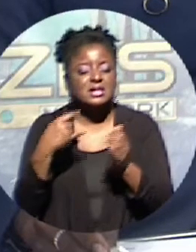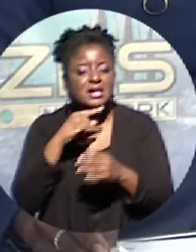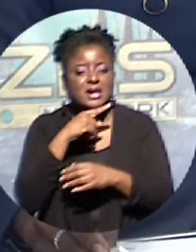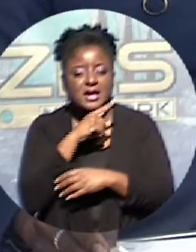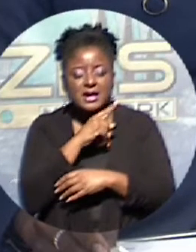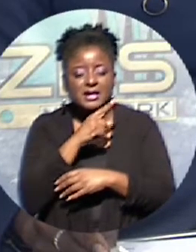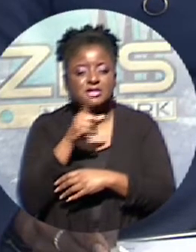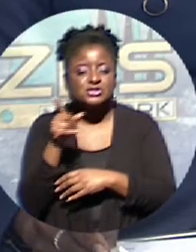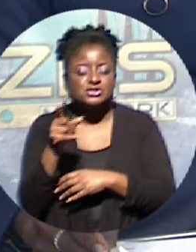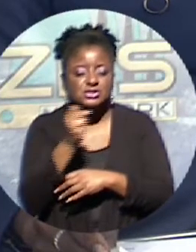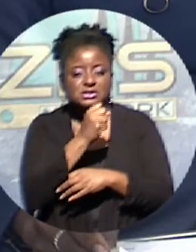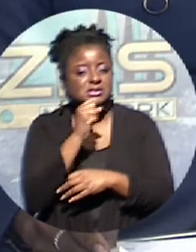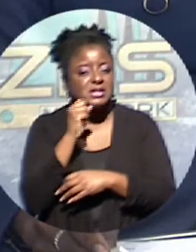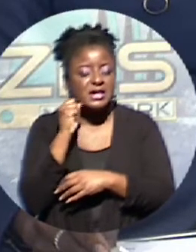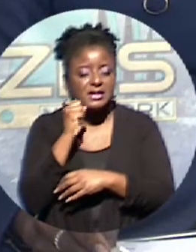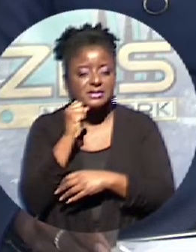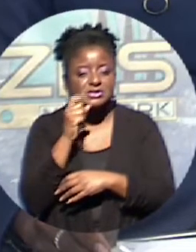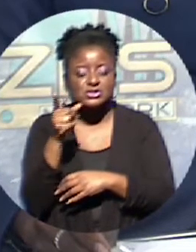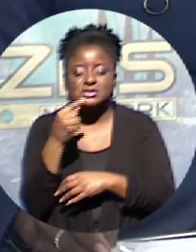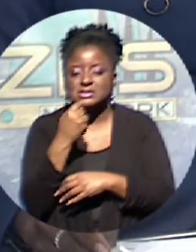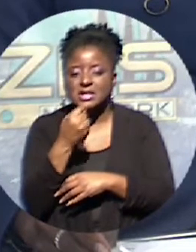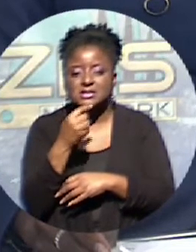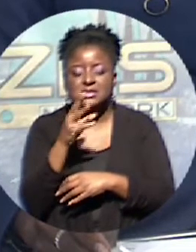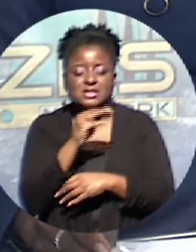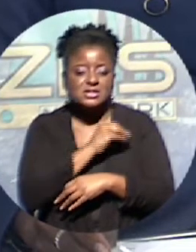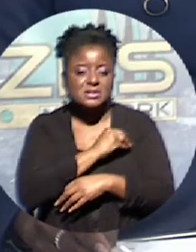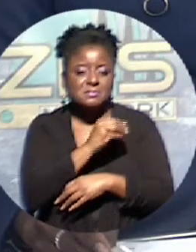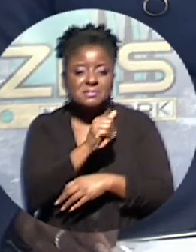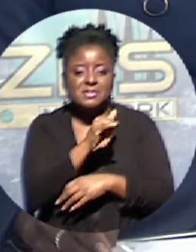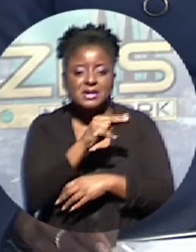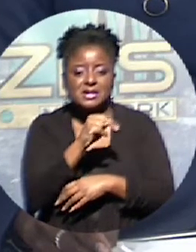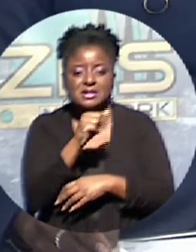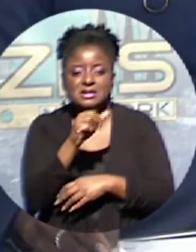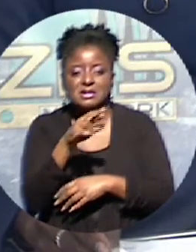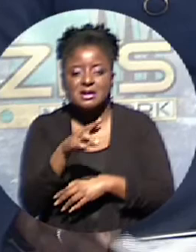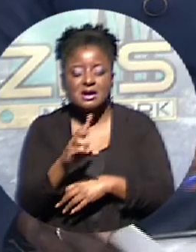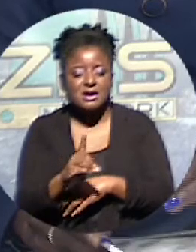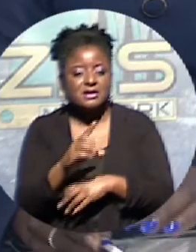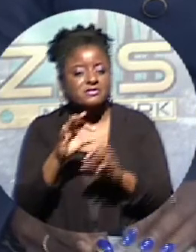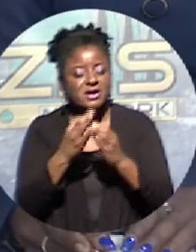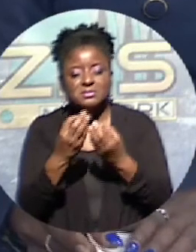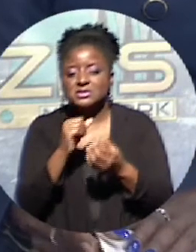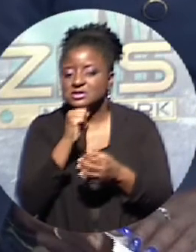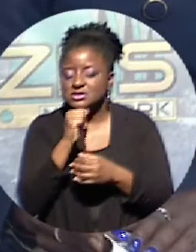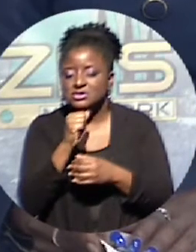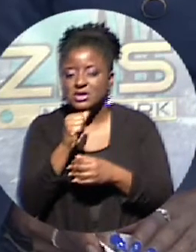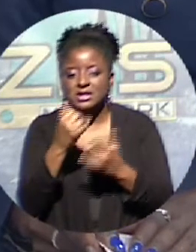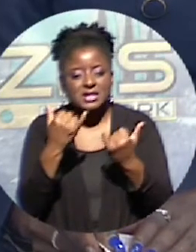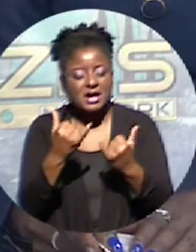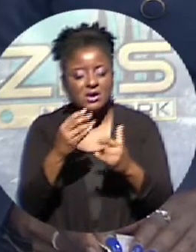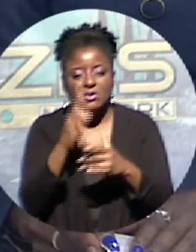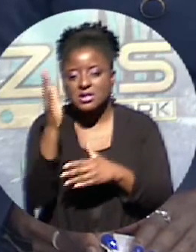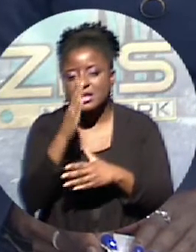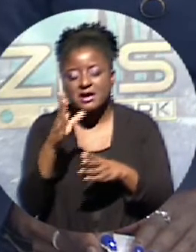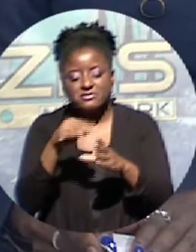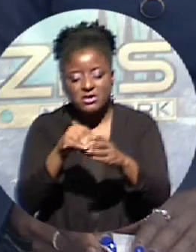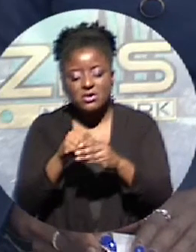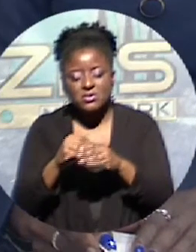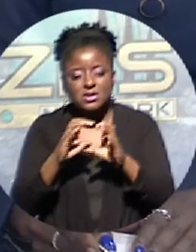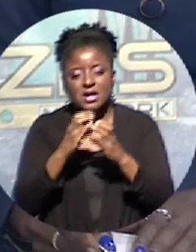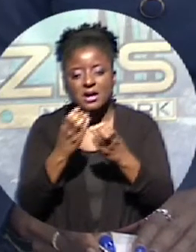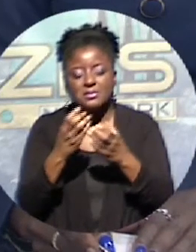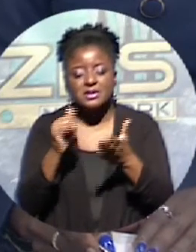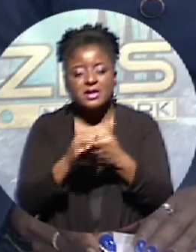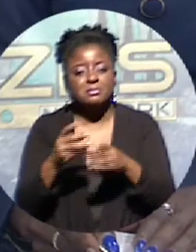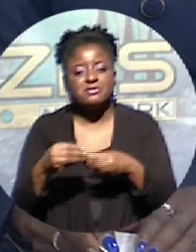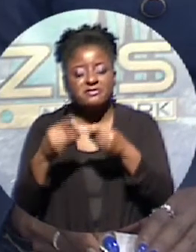she categorically denies. Further, she said the Maynard family does not now and has never owned a company that provides all or any